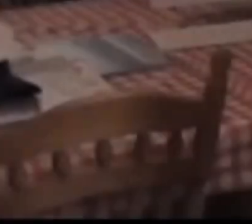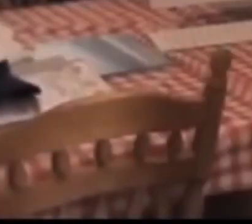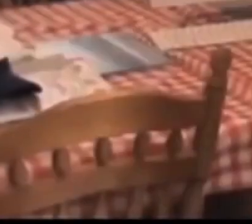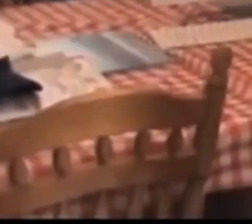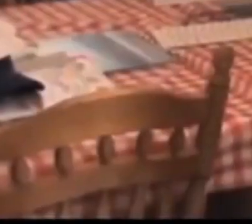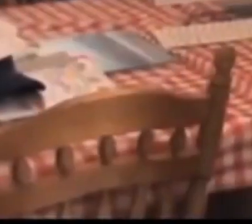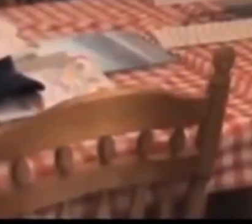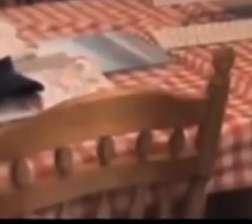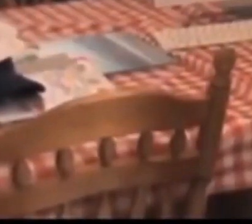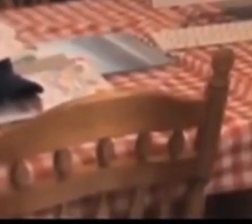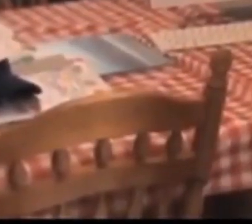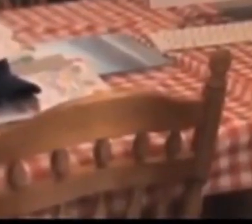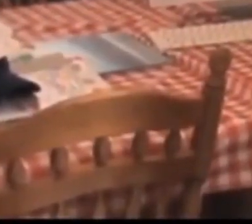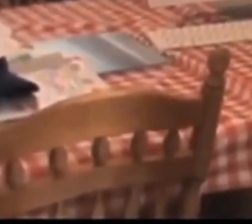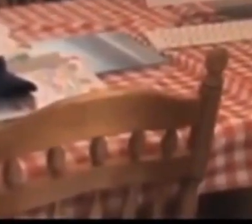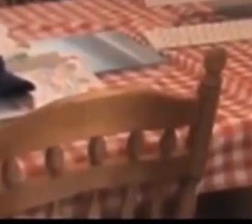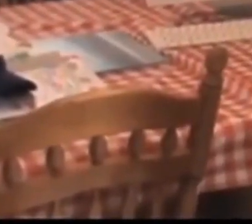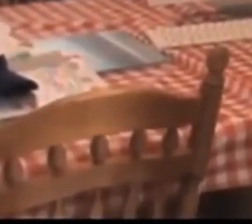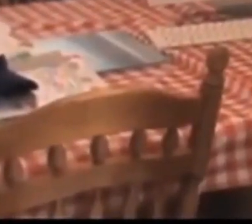We are all done.